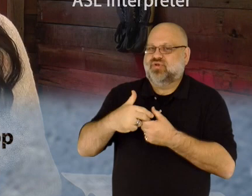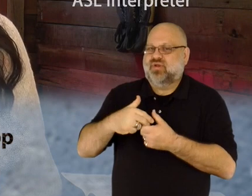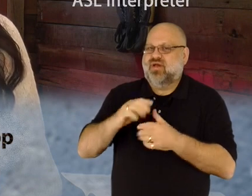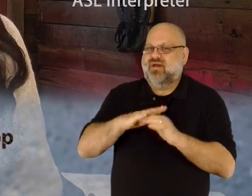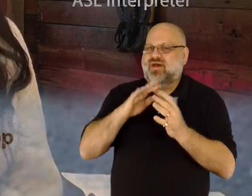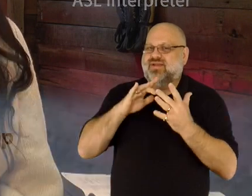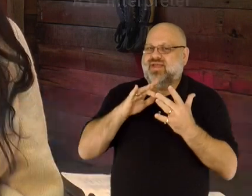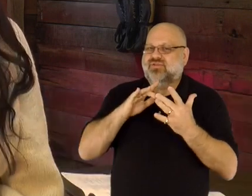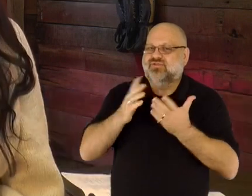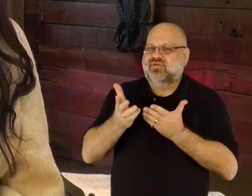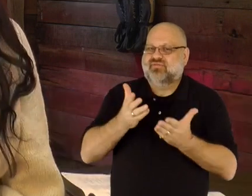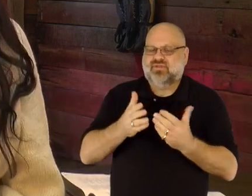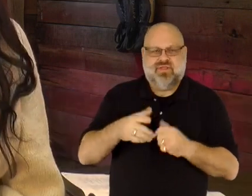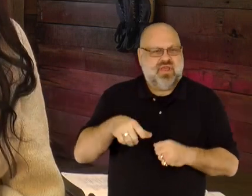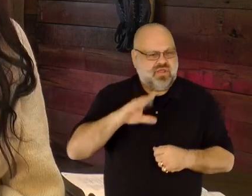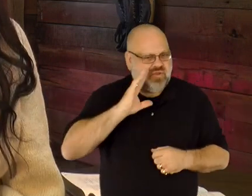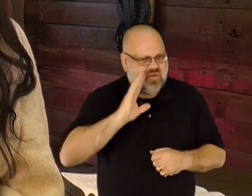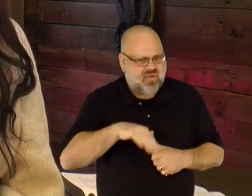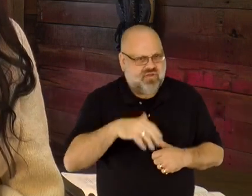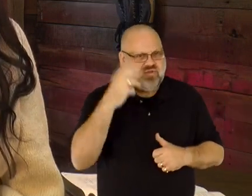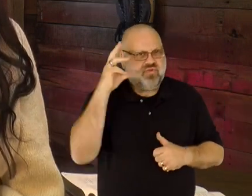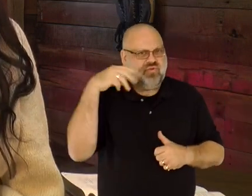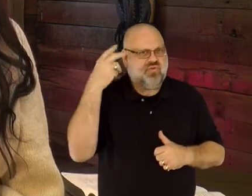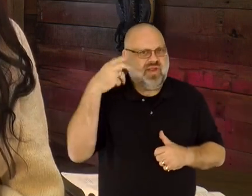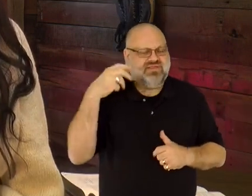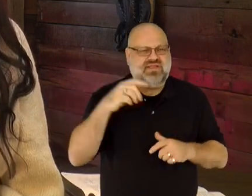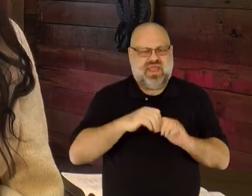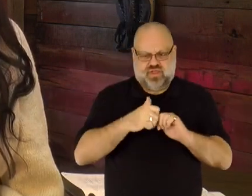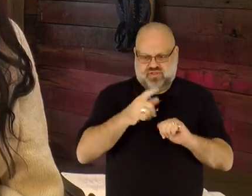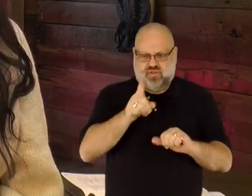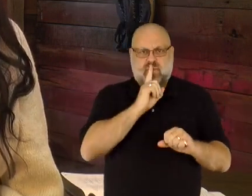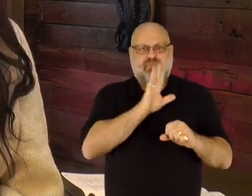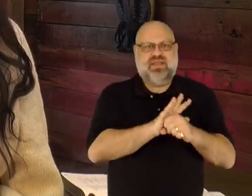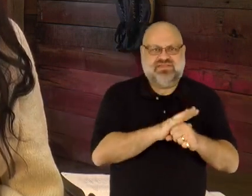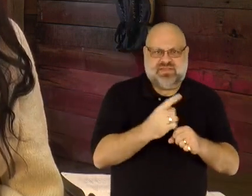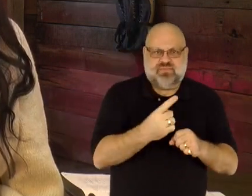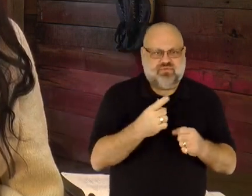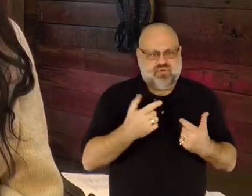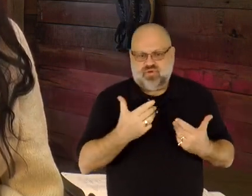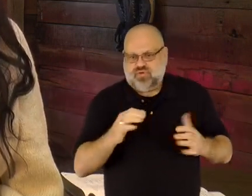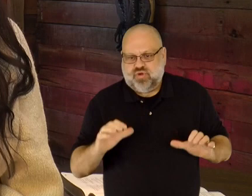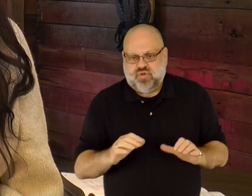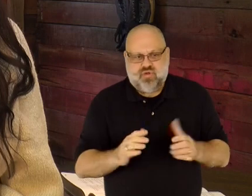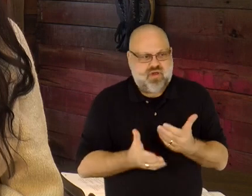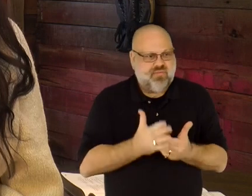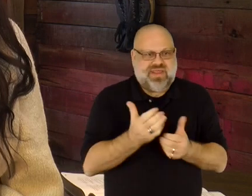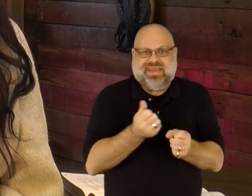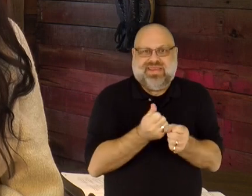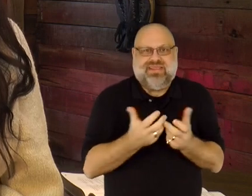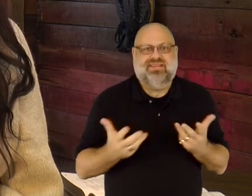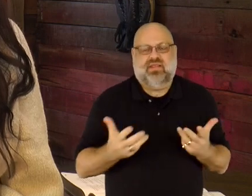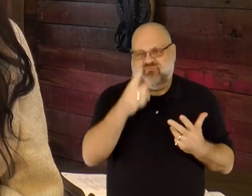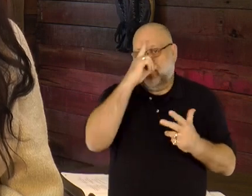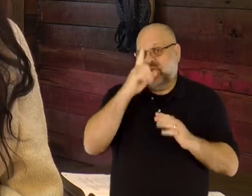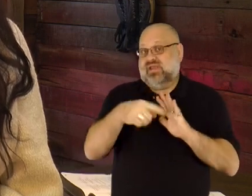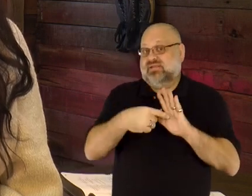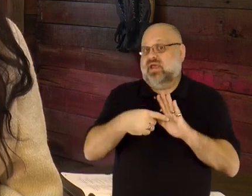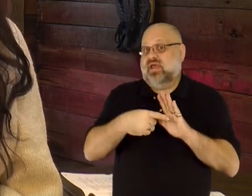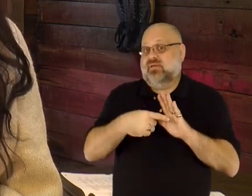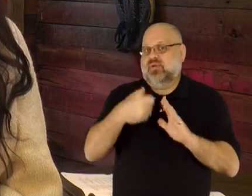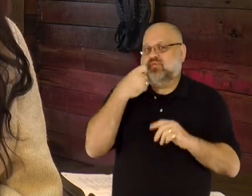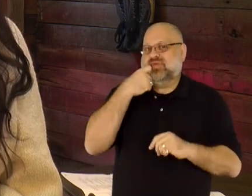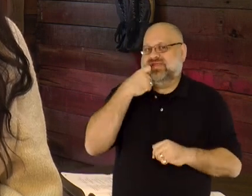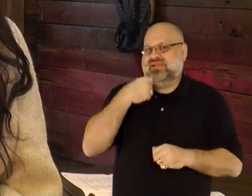online service. You know, it's kind of crazy how when you're committed to something, you will do just about anything. For